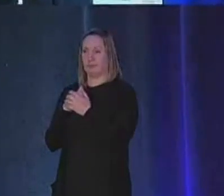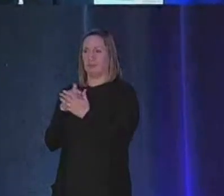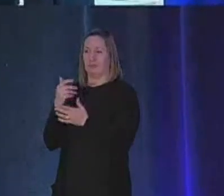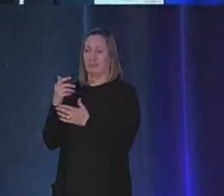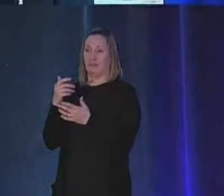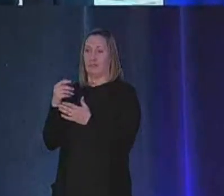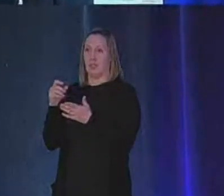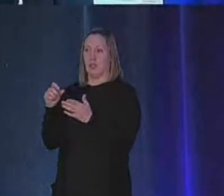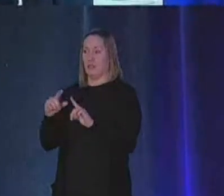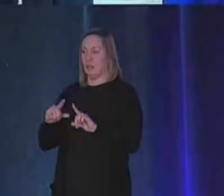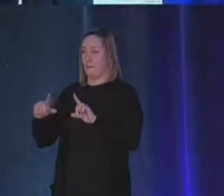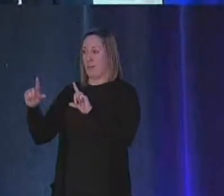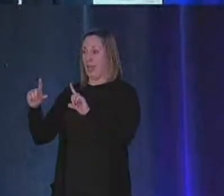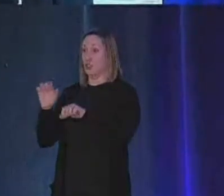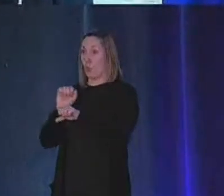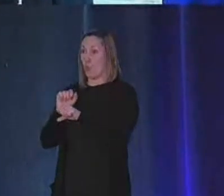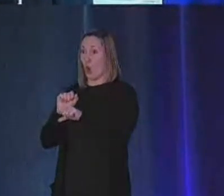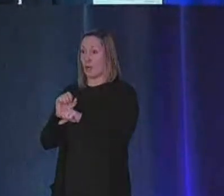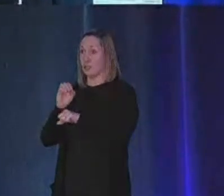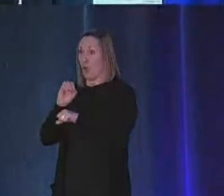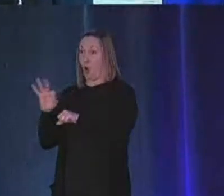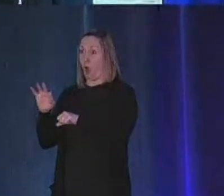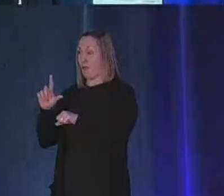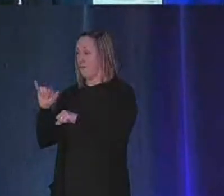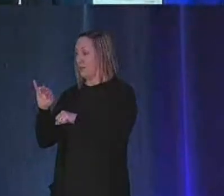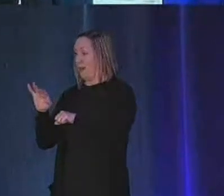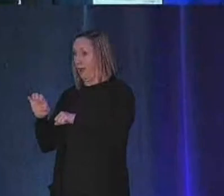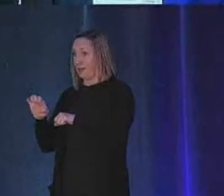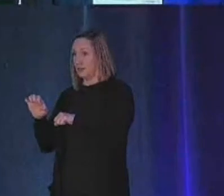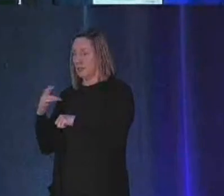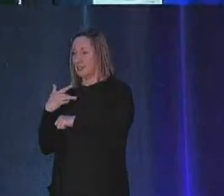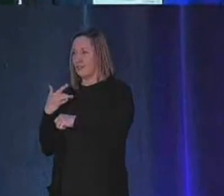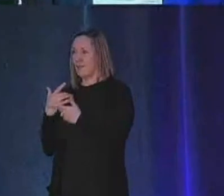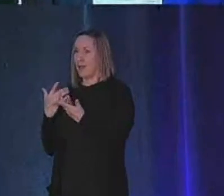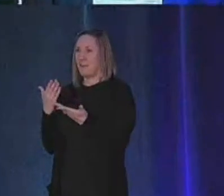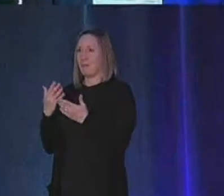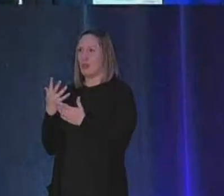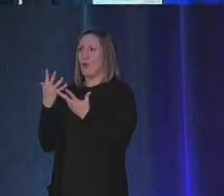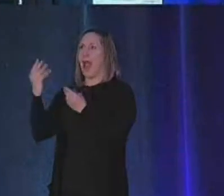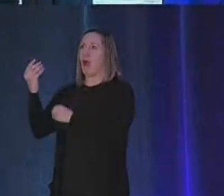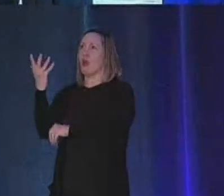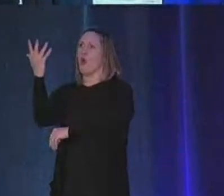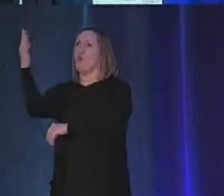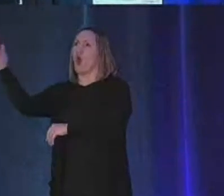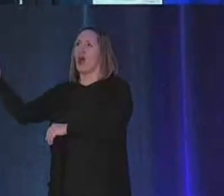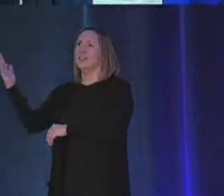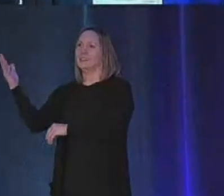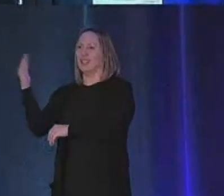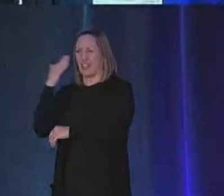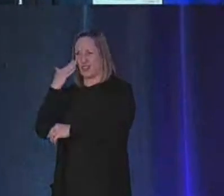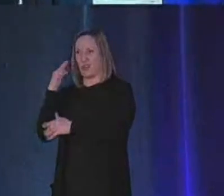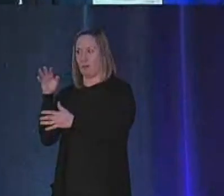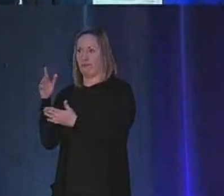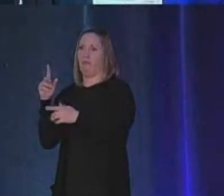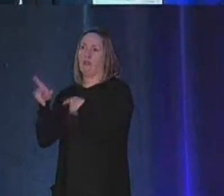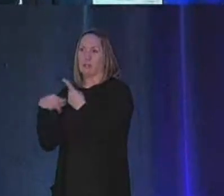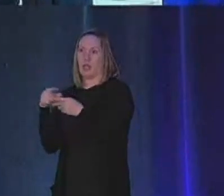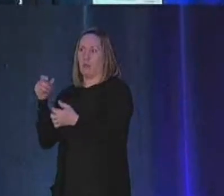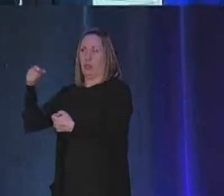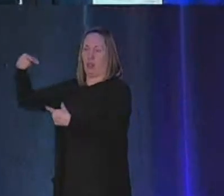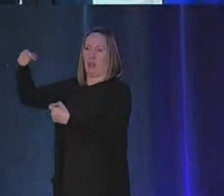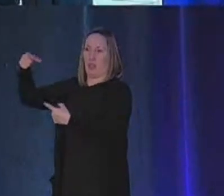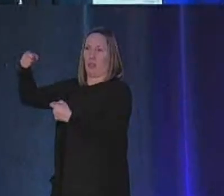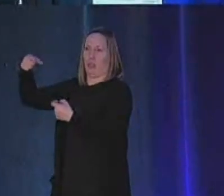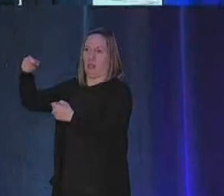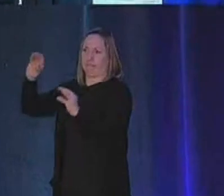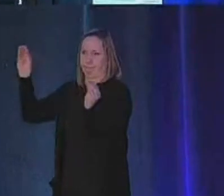their page worked offline, you know, because they assumed that you might be out in the woods, and we all know what connectivity is like